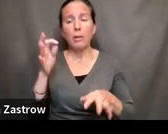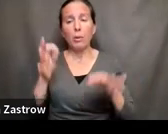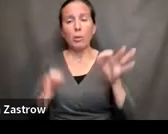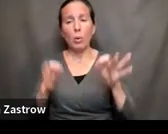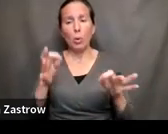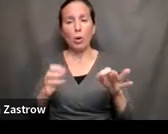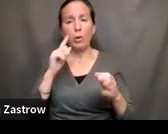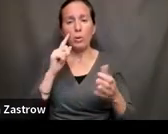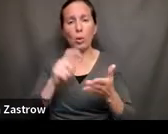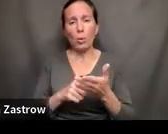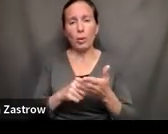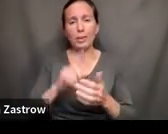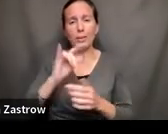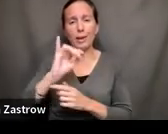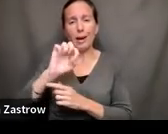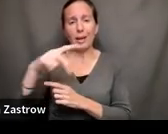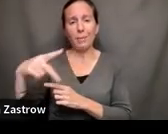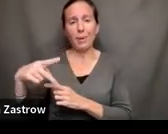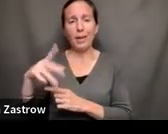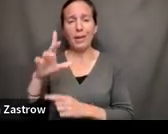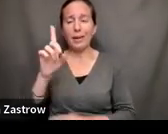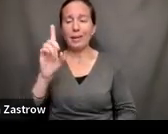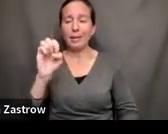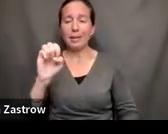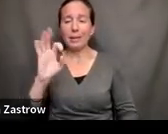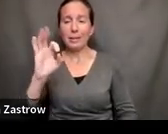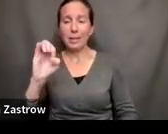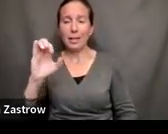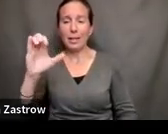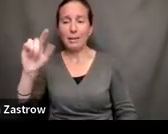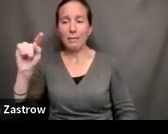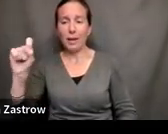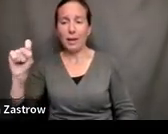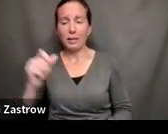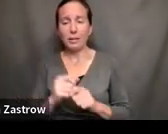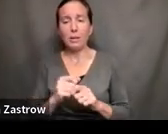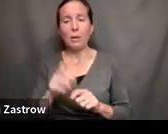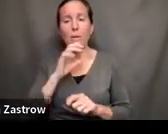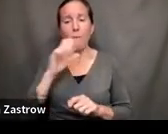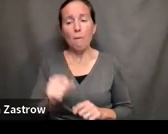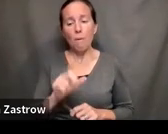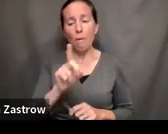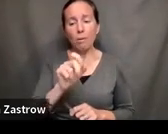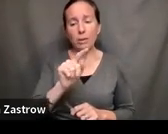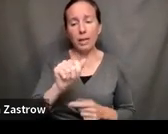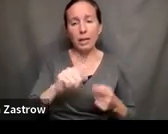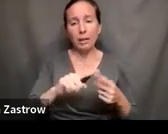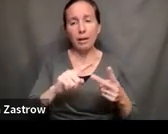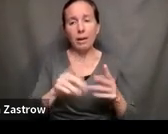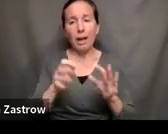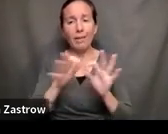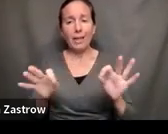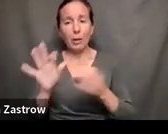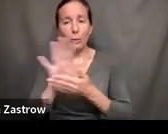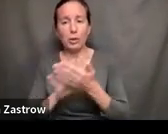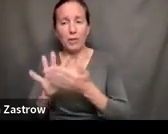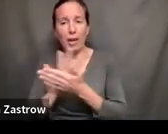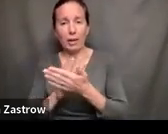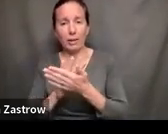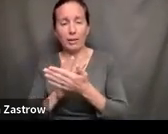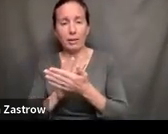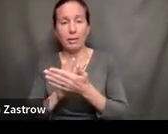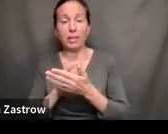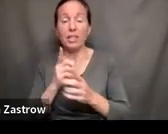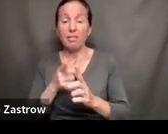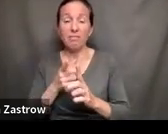defects in the IEP, including outdated data and vague language. And that resulted in substantive losses